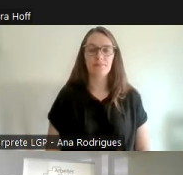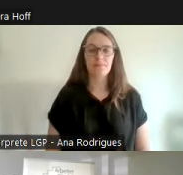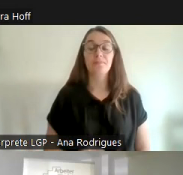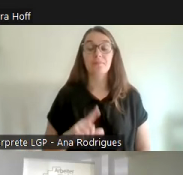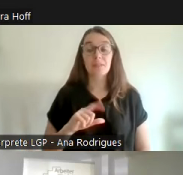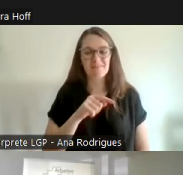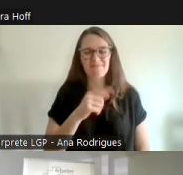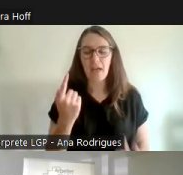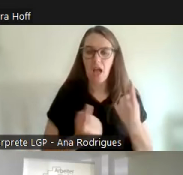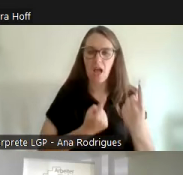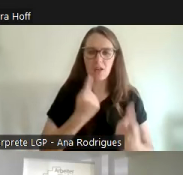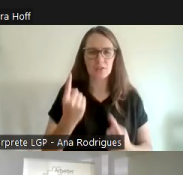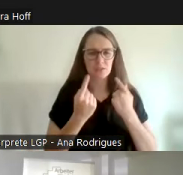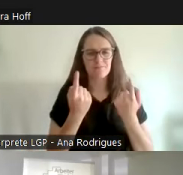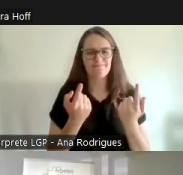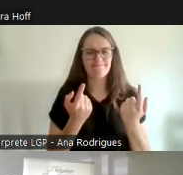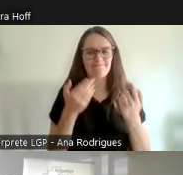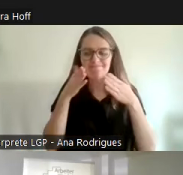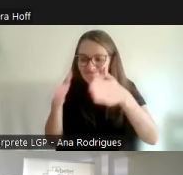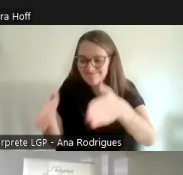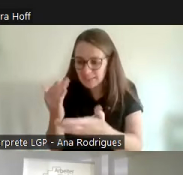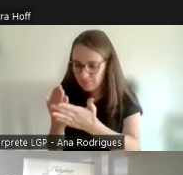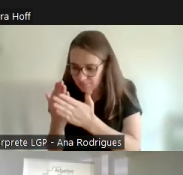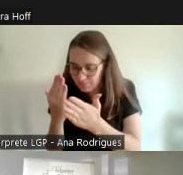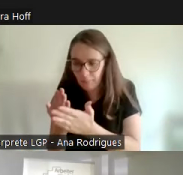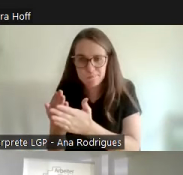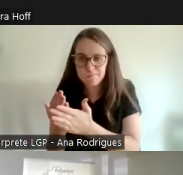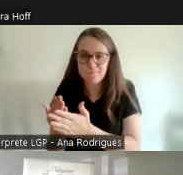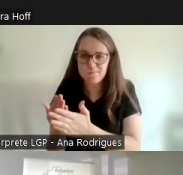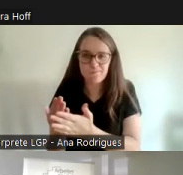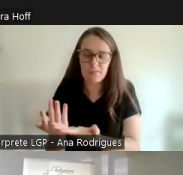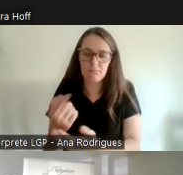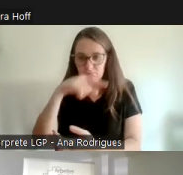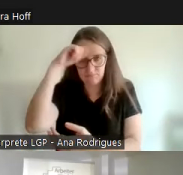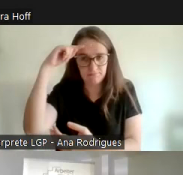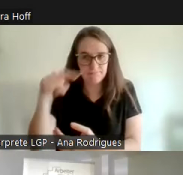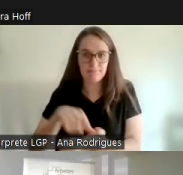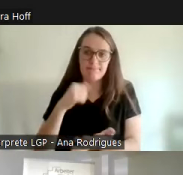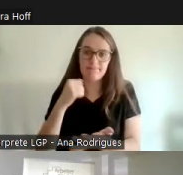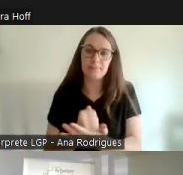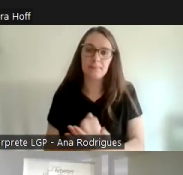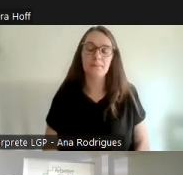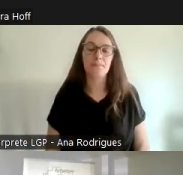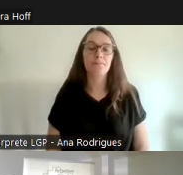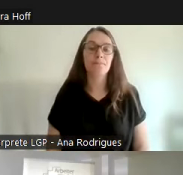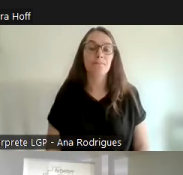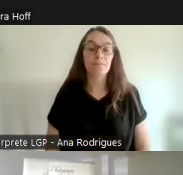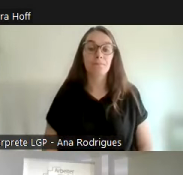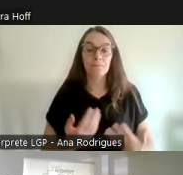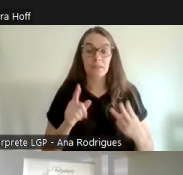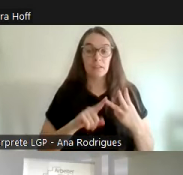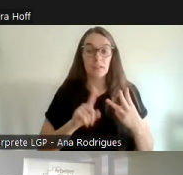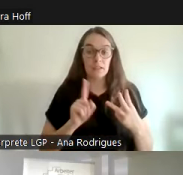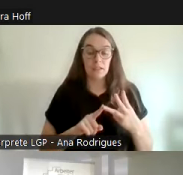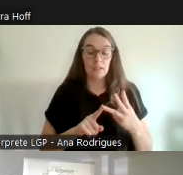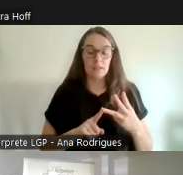less able to focus solely on their coursework, which makes it a lot harder to finish. And then the third reason to